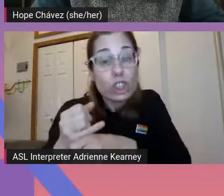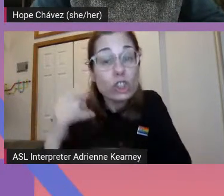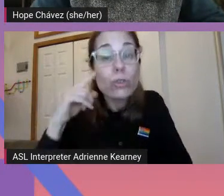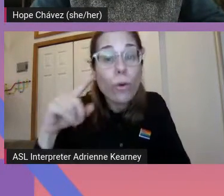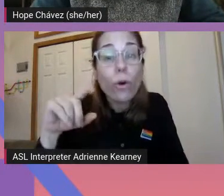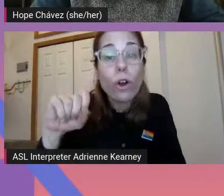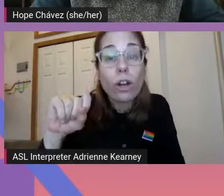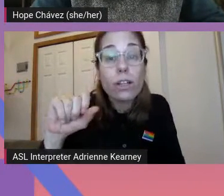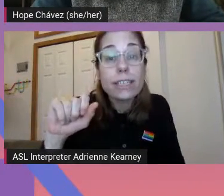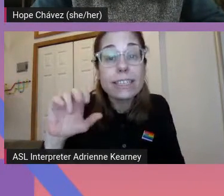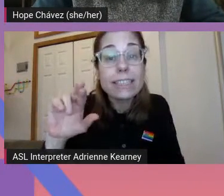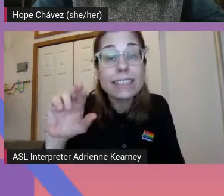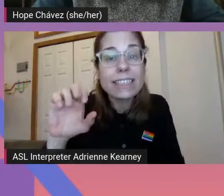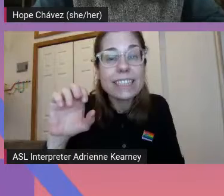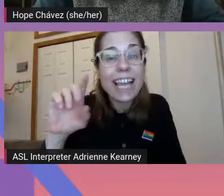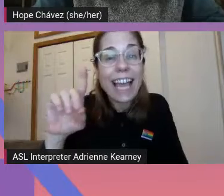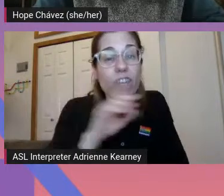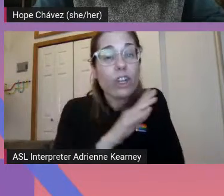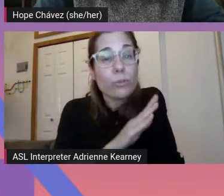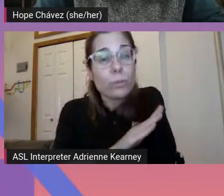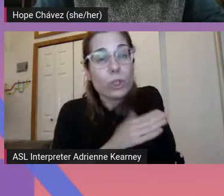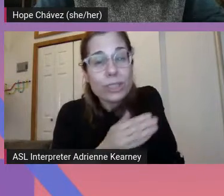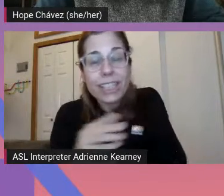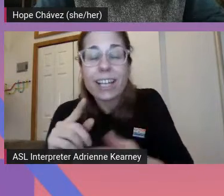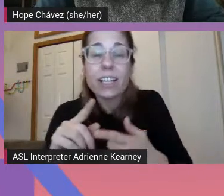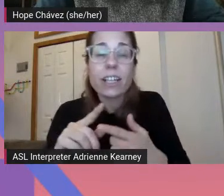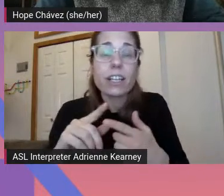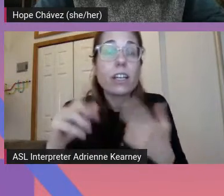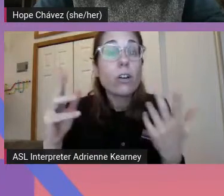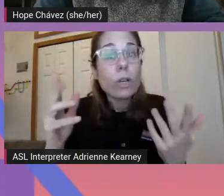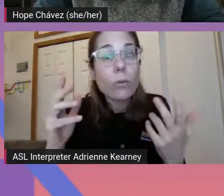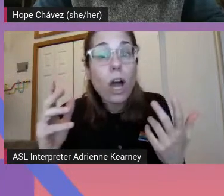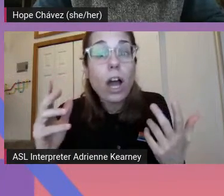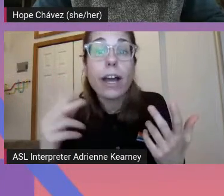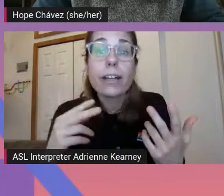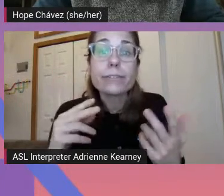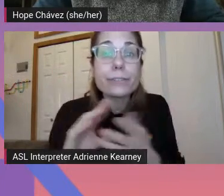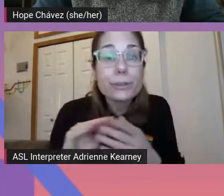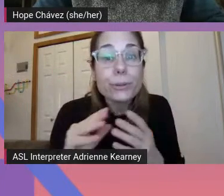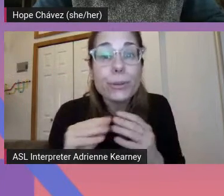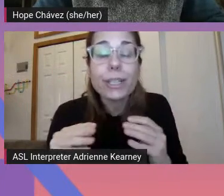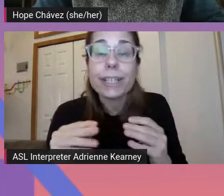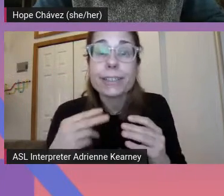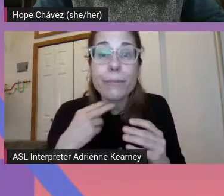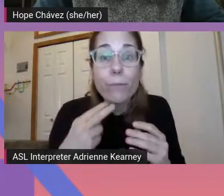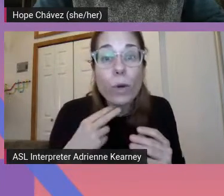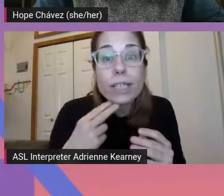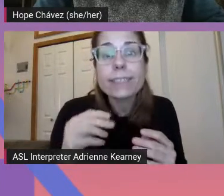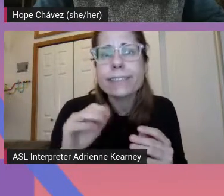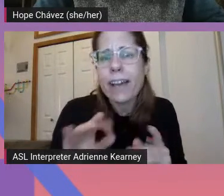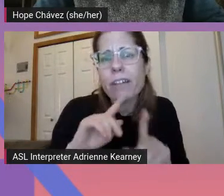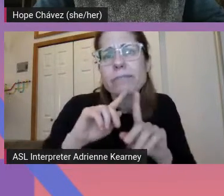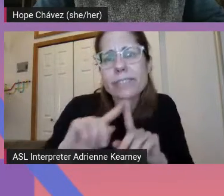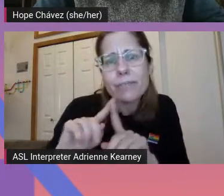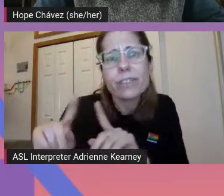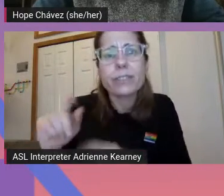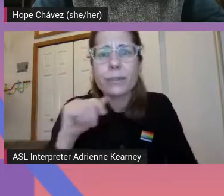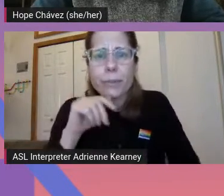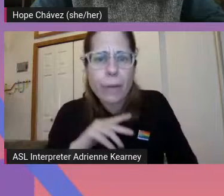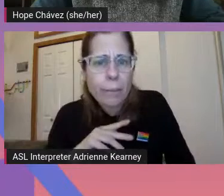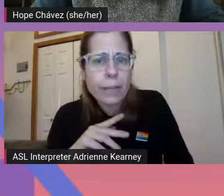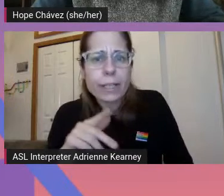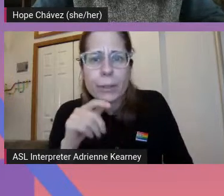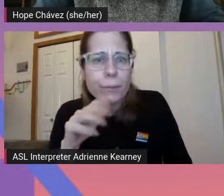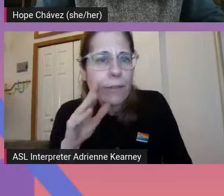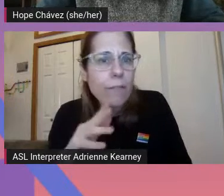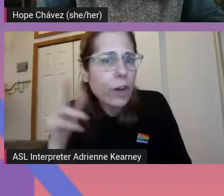voices of women, like classical composers, and stories that haven't been heard, and we're merging. They go from the 1600 all the way to present